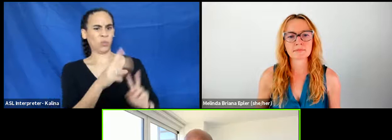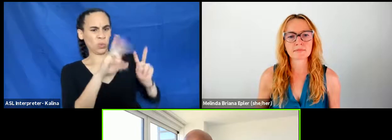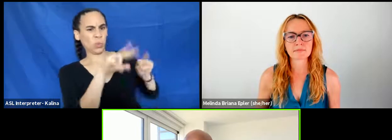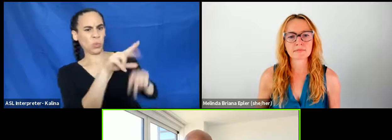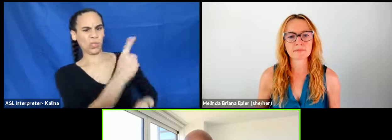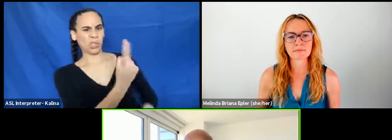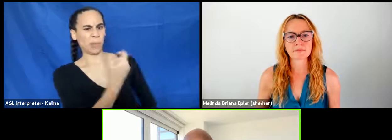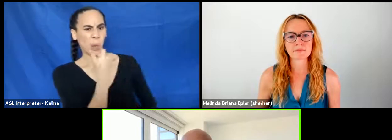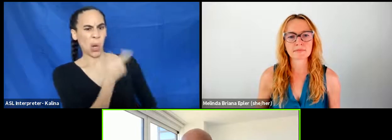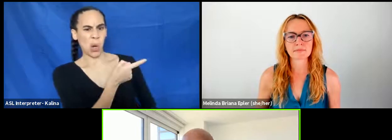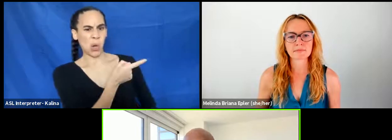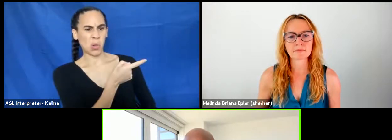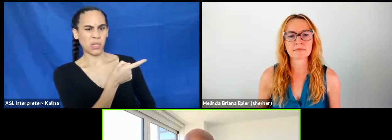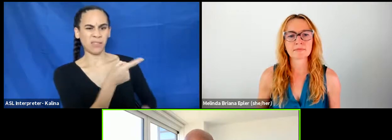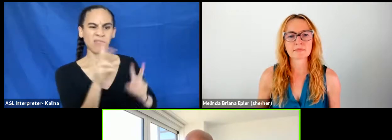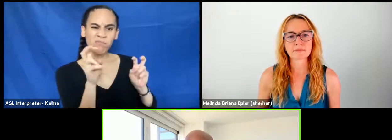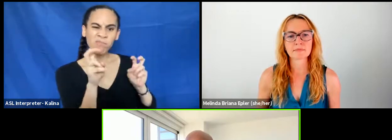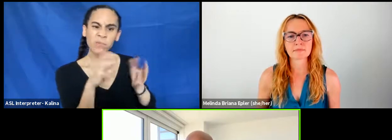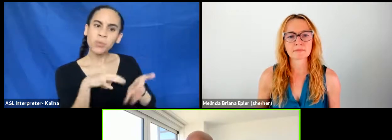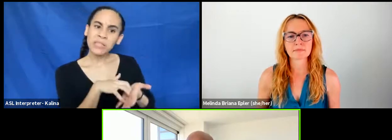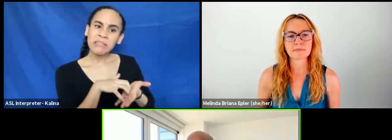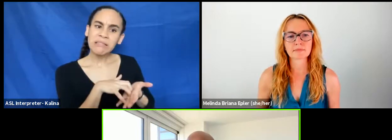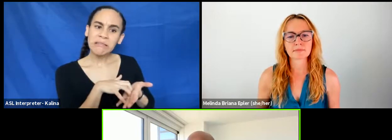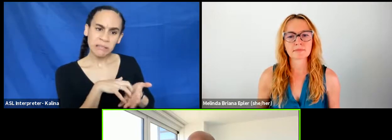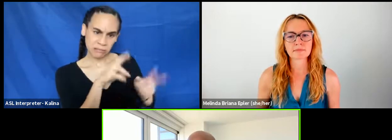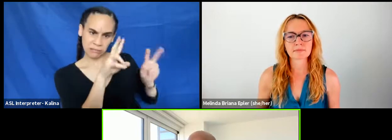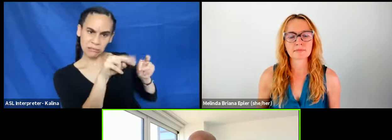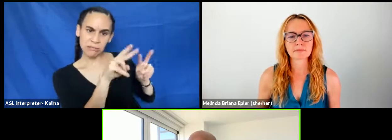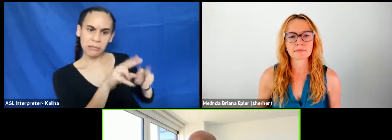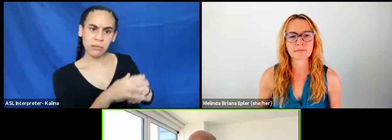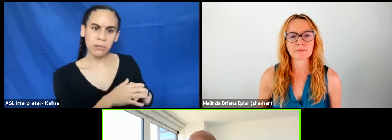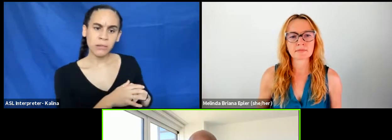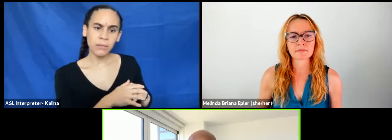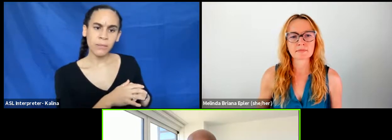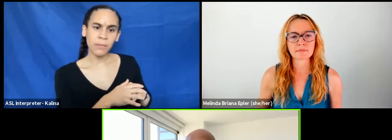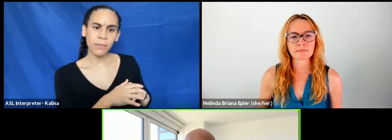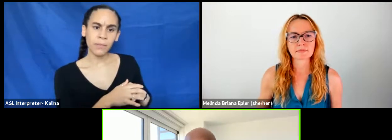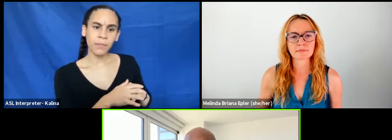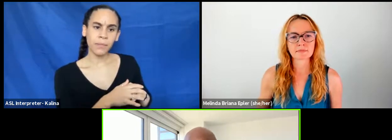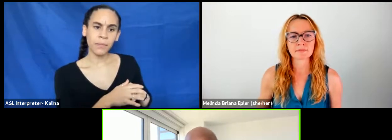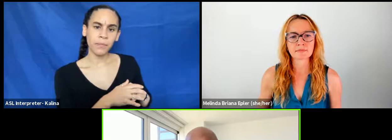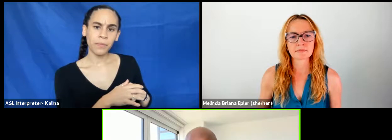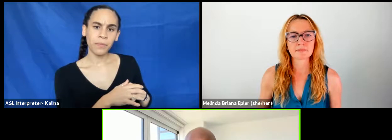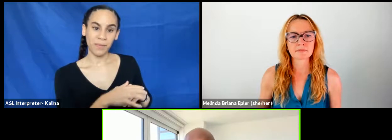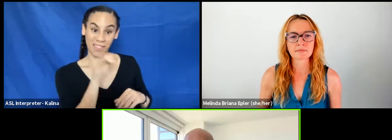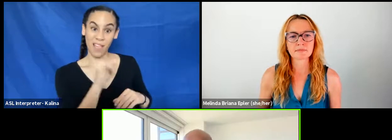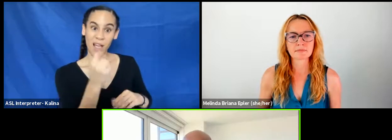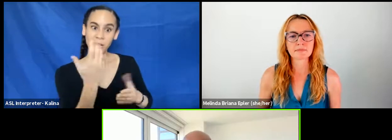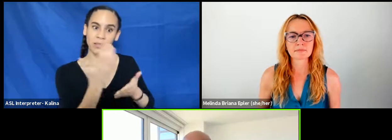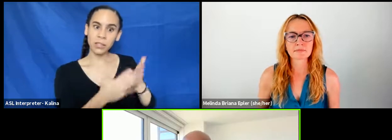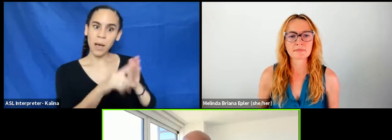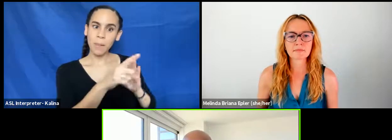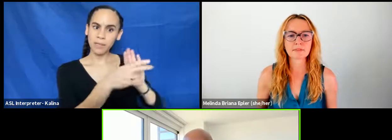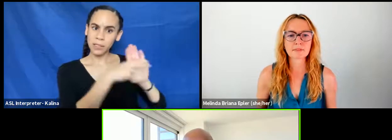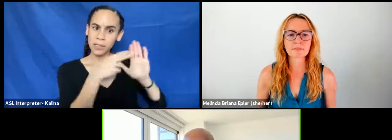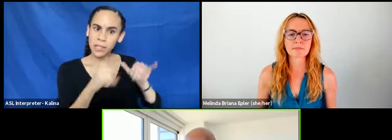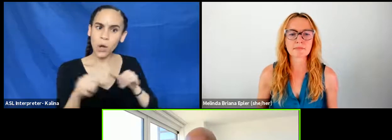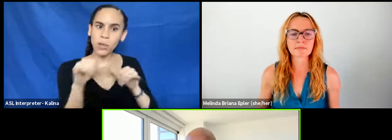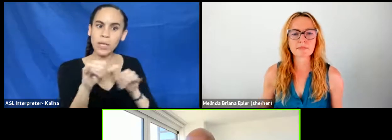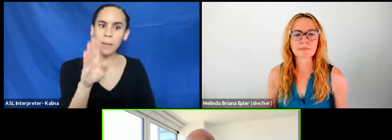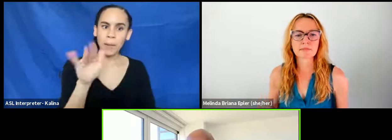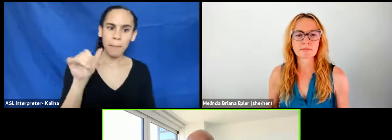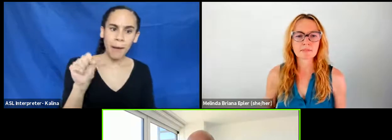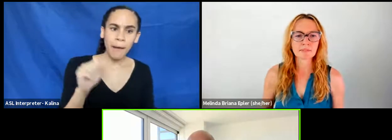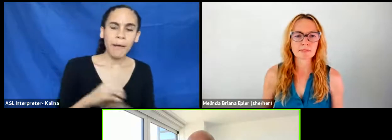right? It's like a weakness, right? That's some of the bias and stereotypes some people have. And it's like you say, well, mental